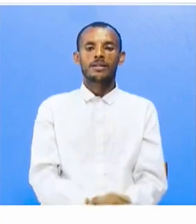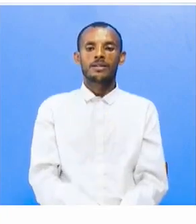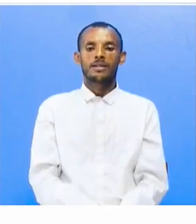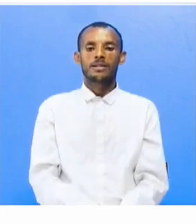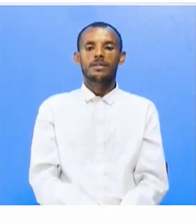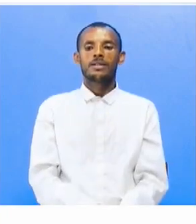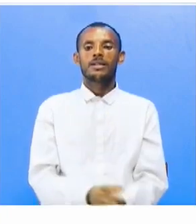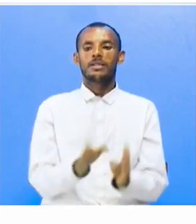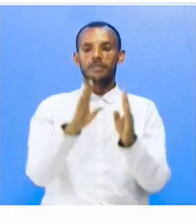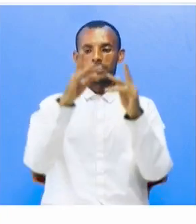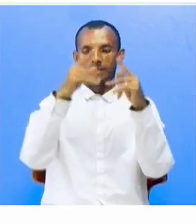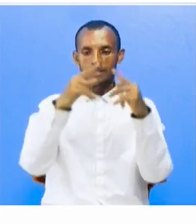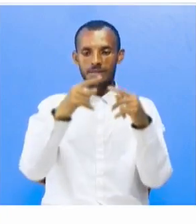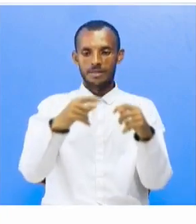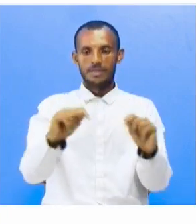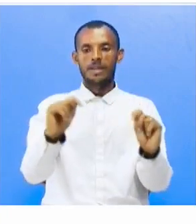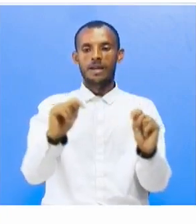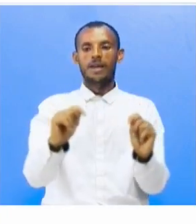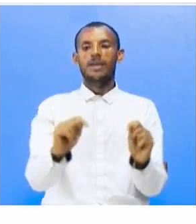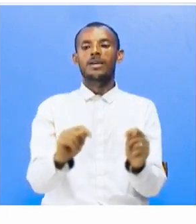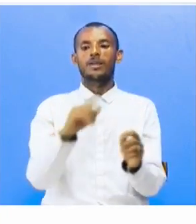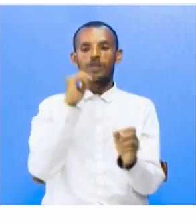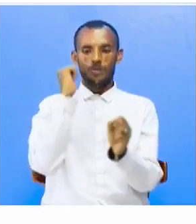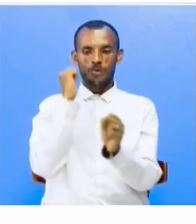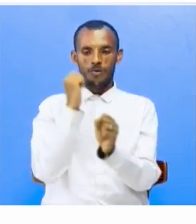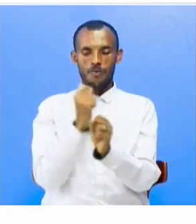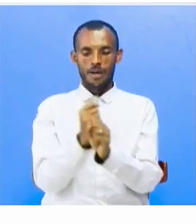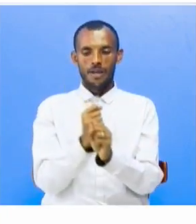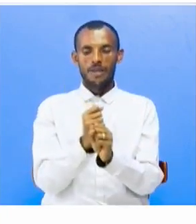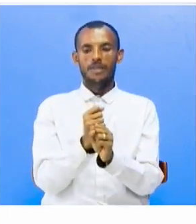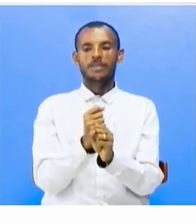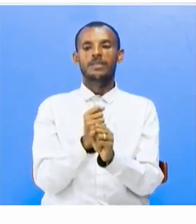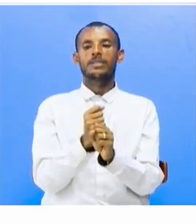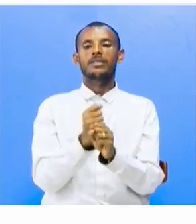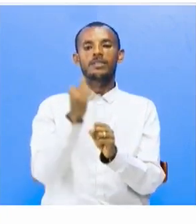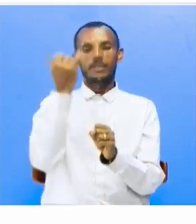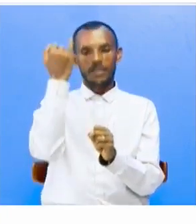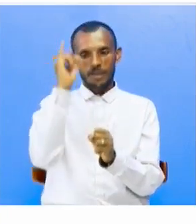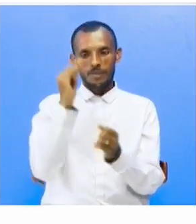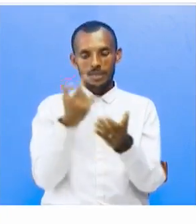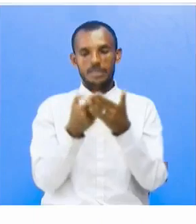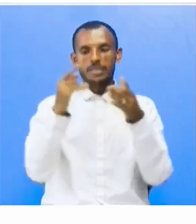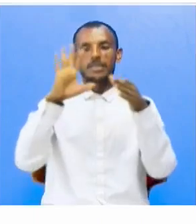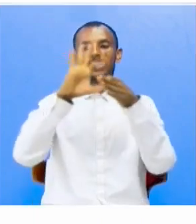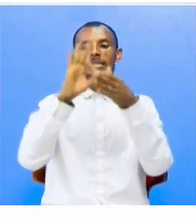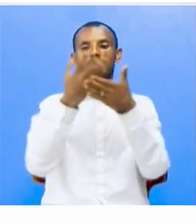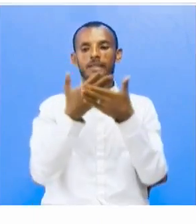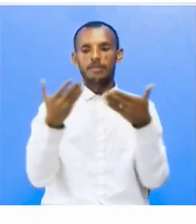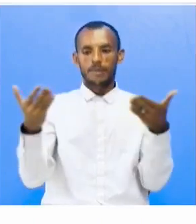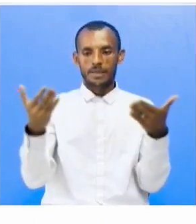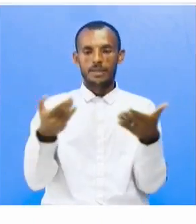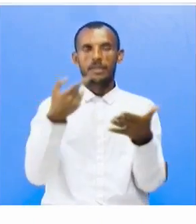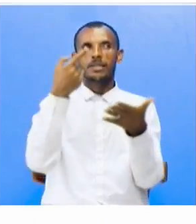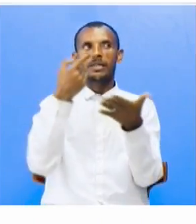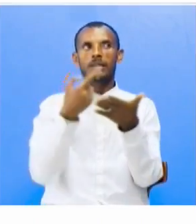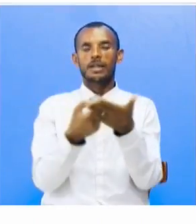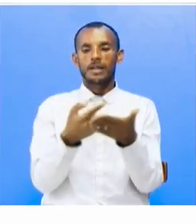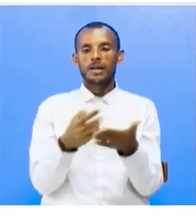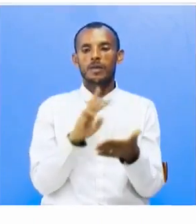let's try to find the terms in this statement. So here it